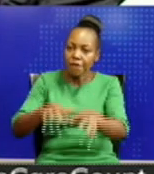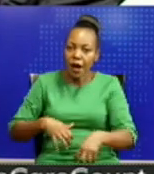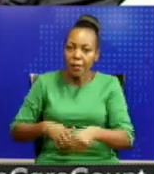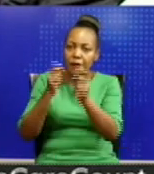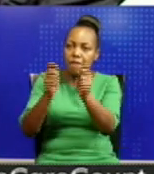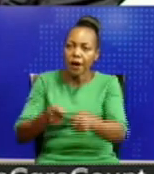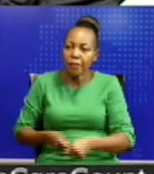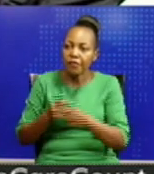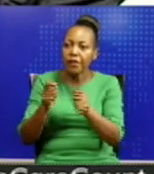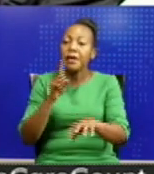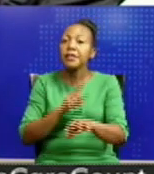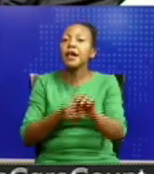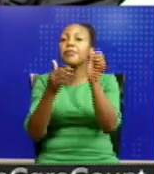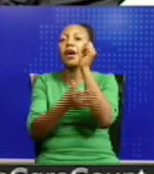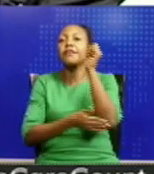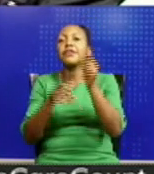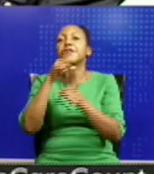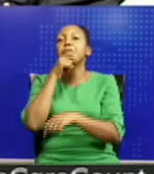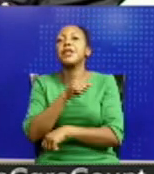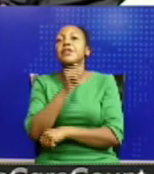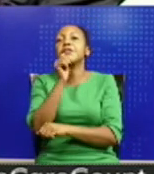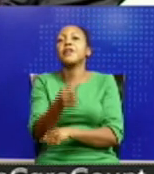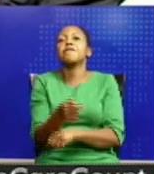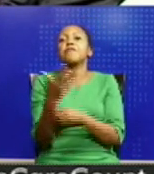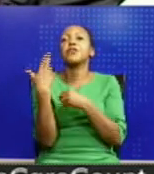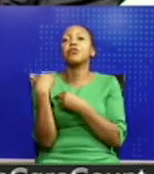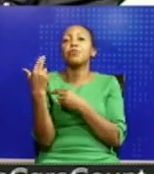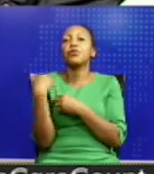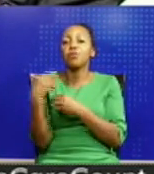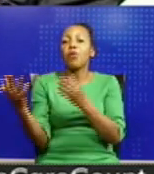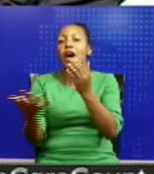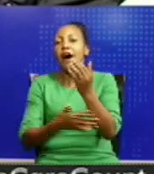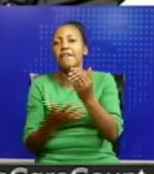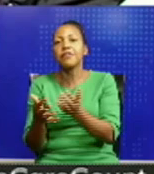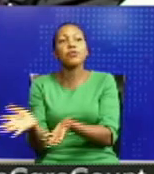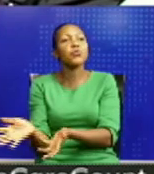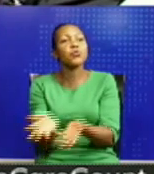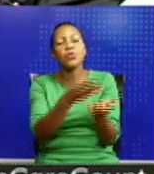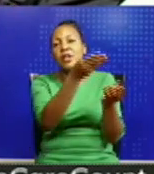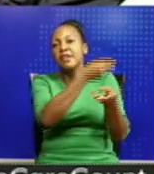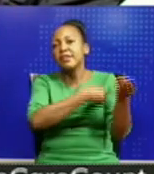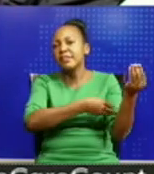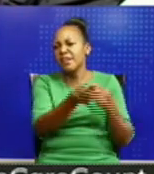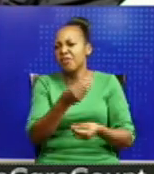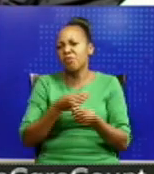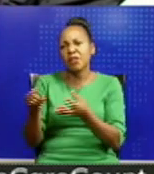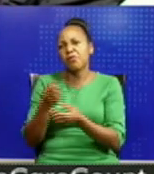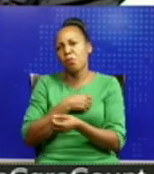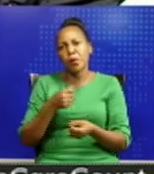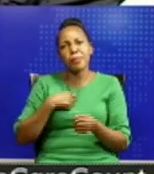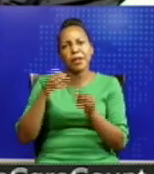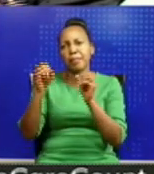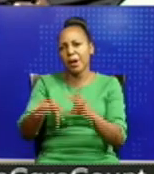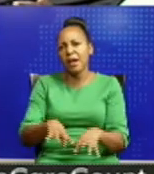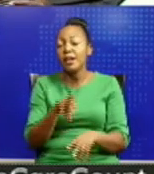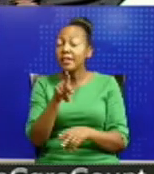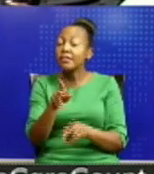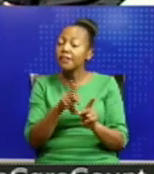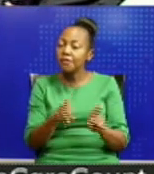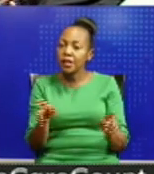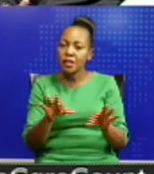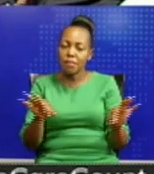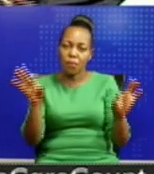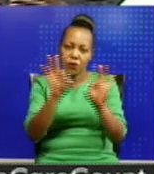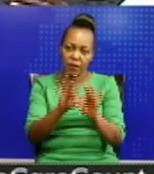when they are done harvesting, it's the men who sell the proceeds and drink all of them. Yeah, Yeah, this is really very, very, very critical